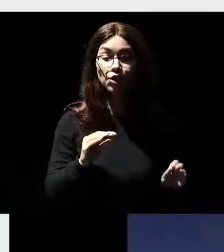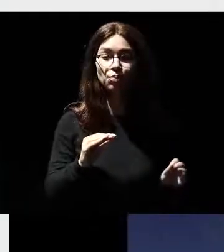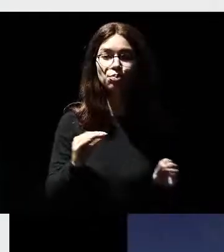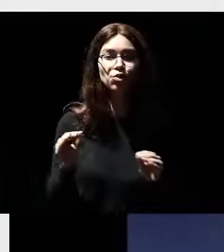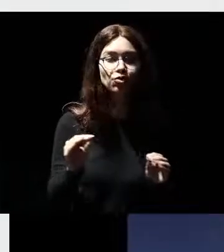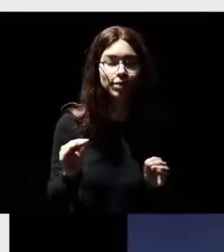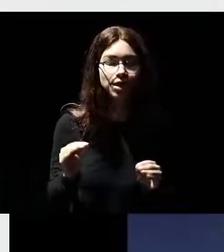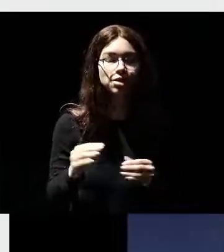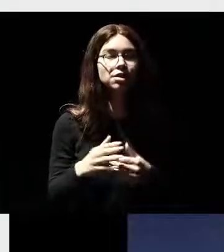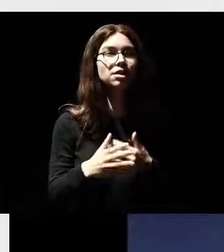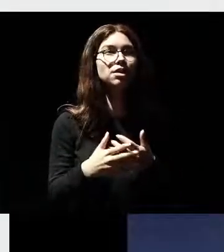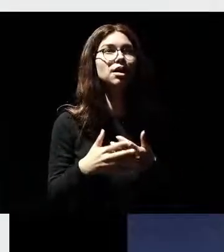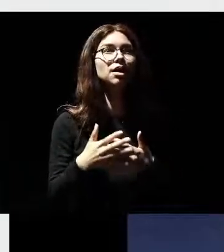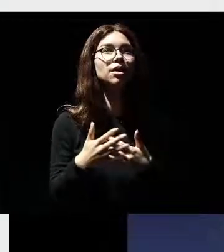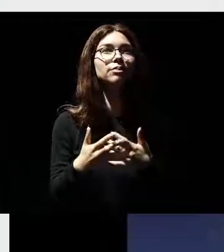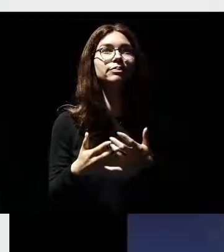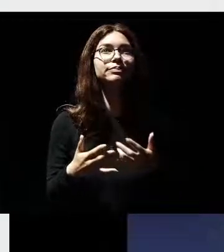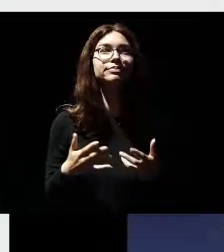and